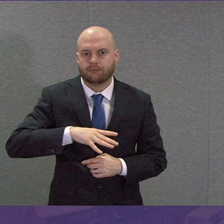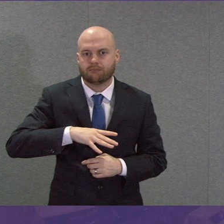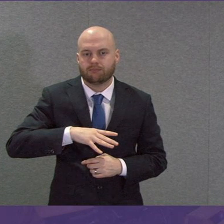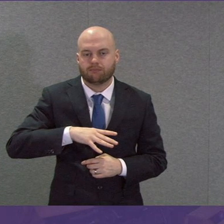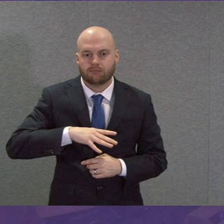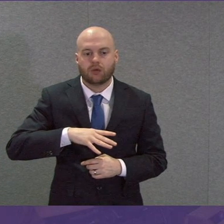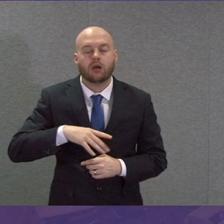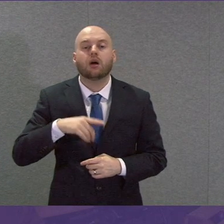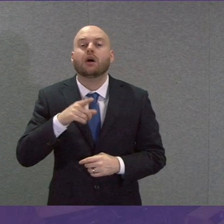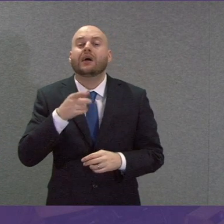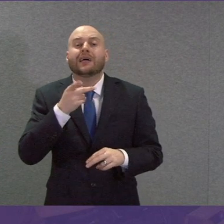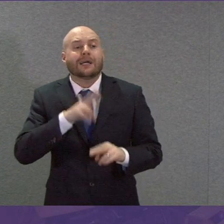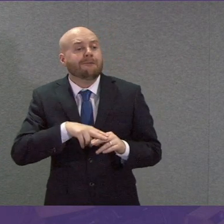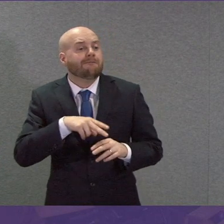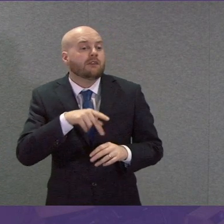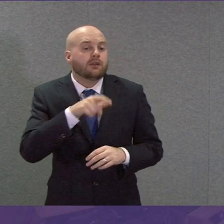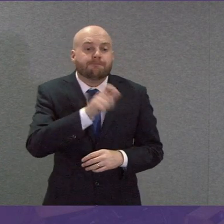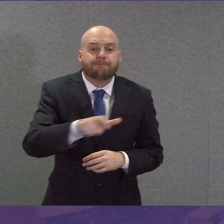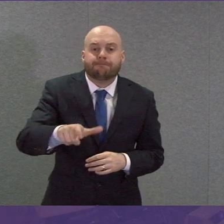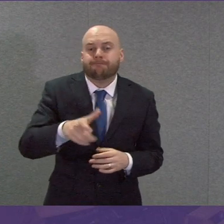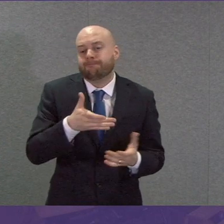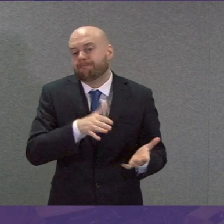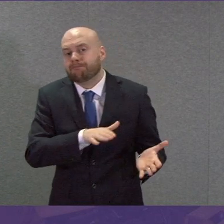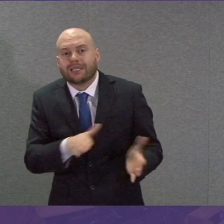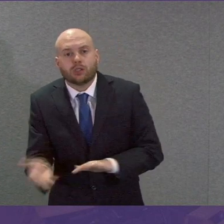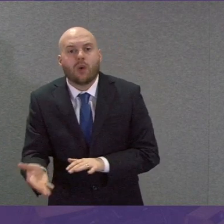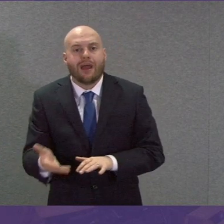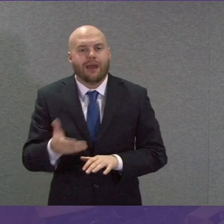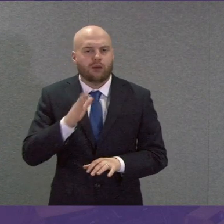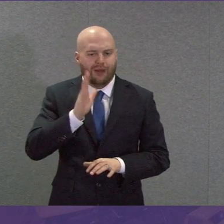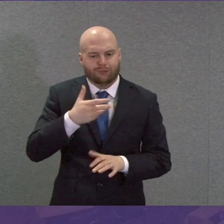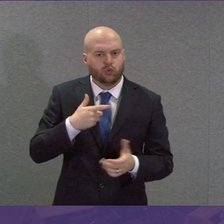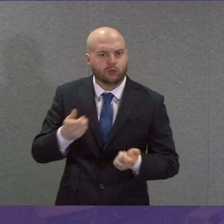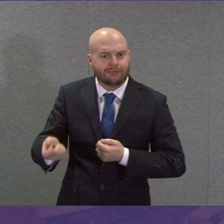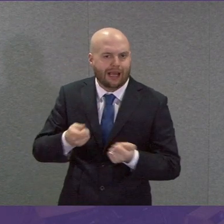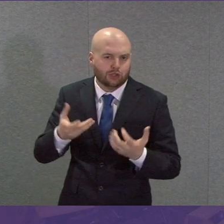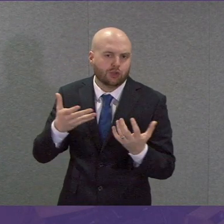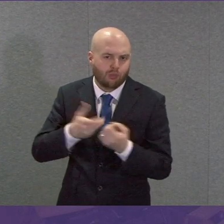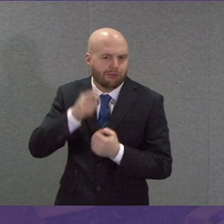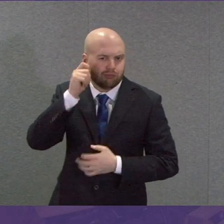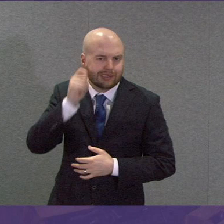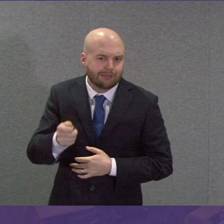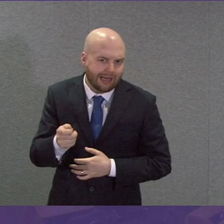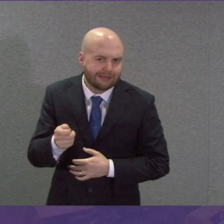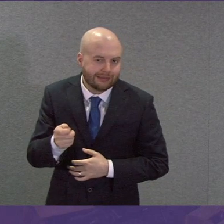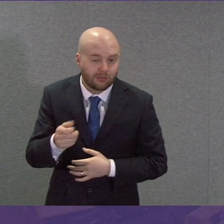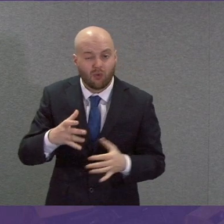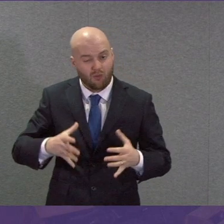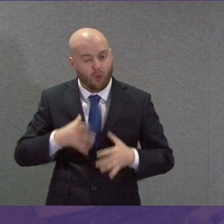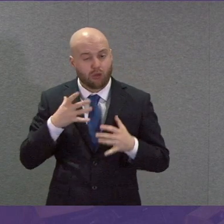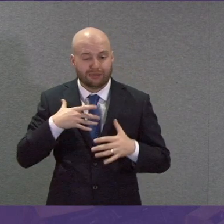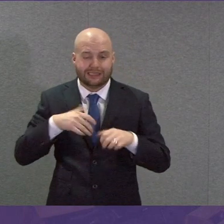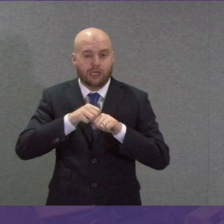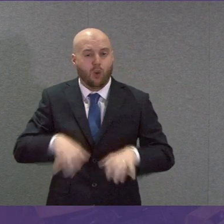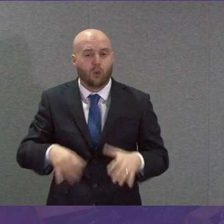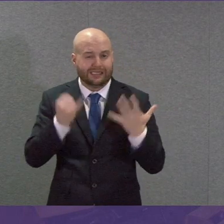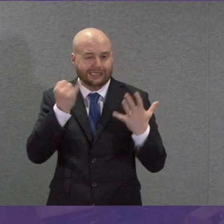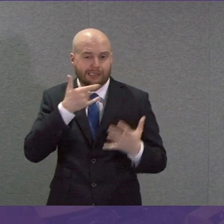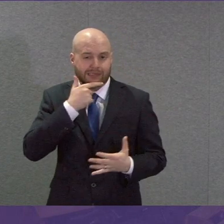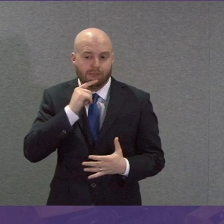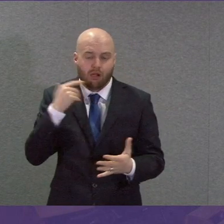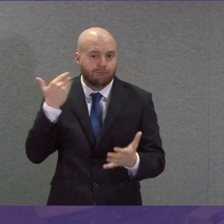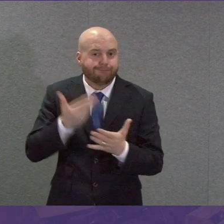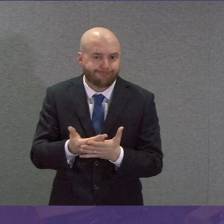deceased persons with respect and dignity in acknowledgement that we have already seen tragic loss of life due to this pandemic. And provisions to support